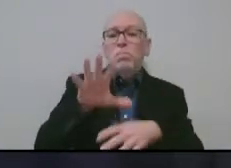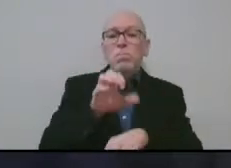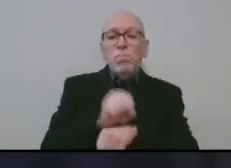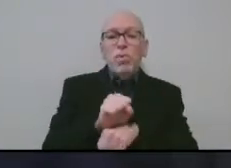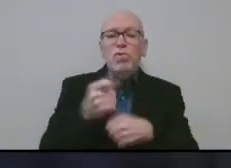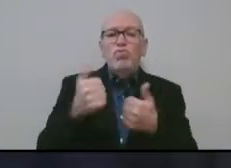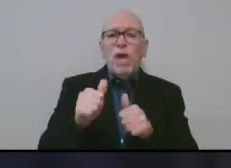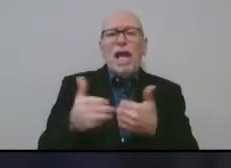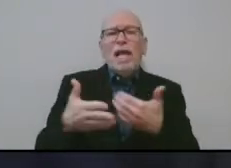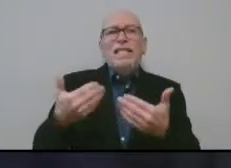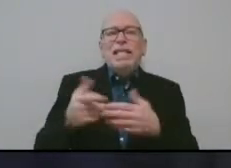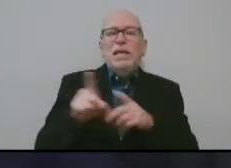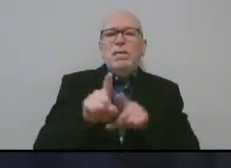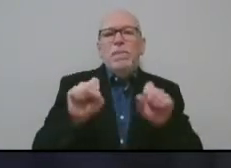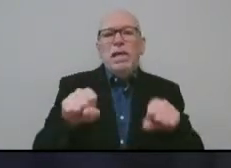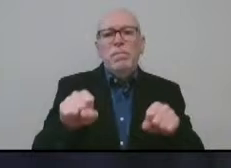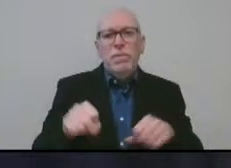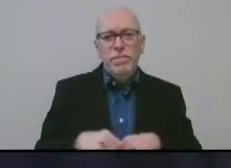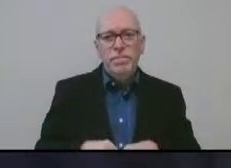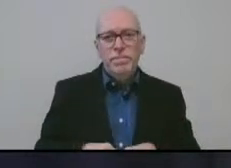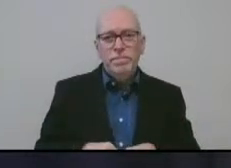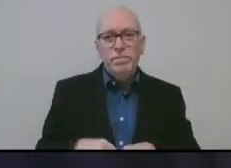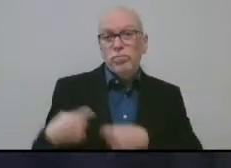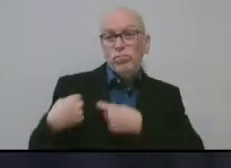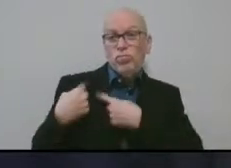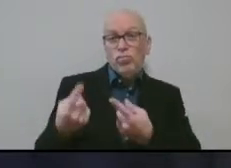as possible. To date, we have received